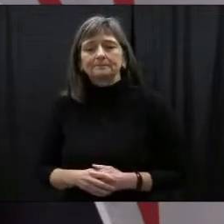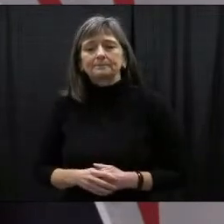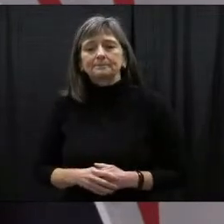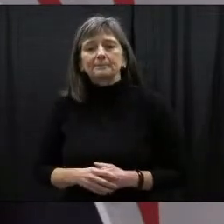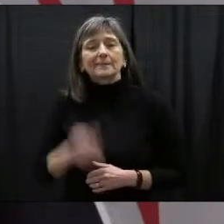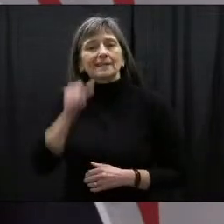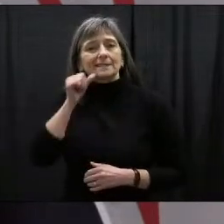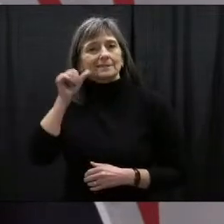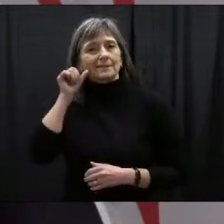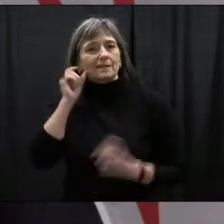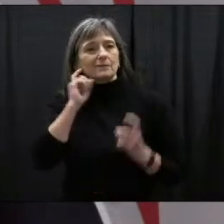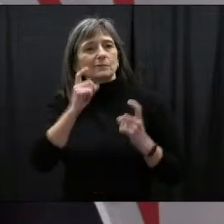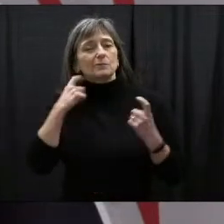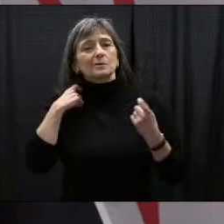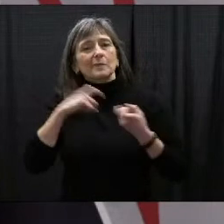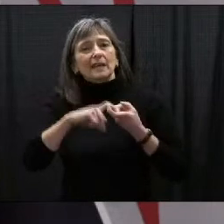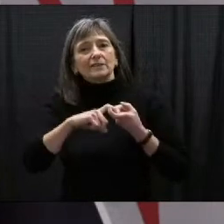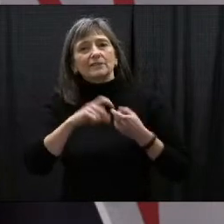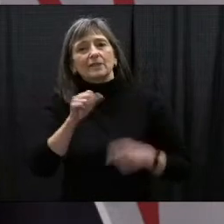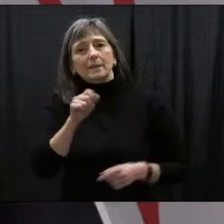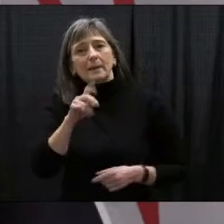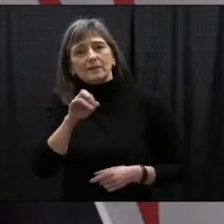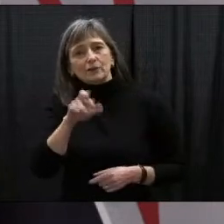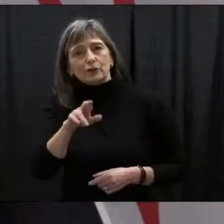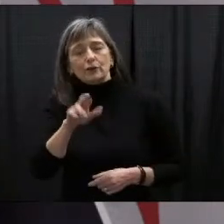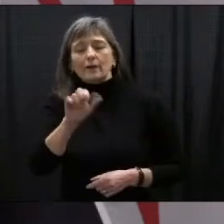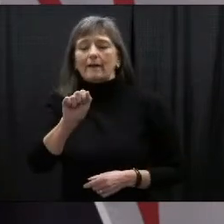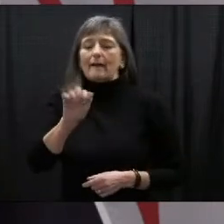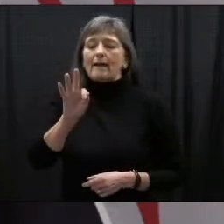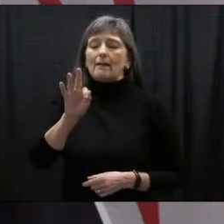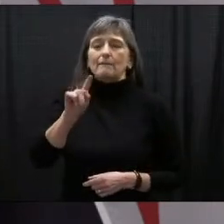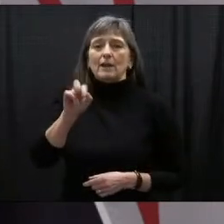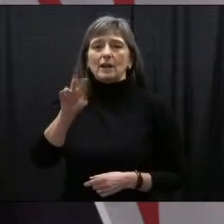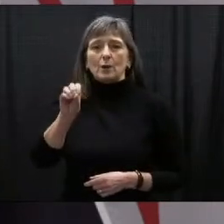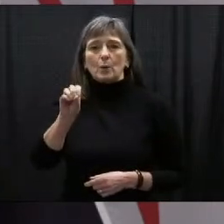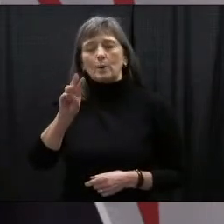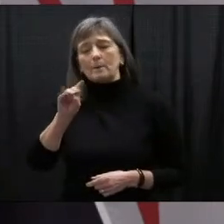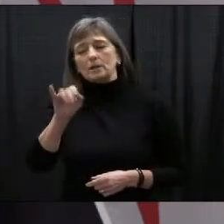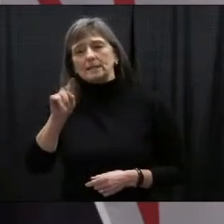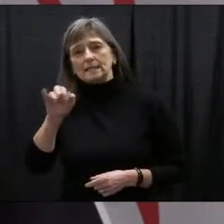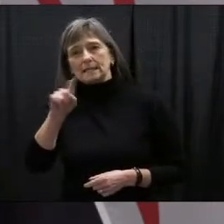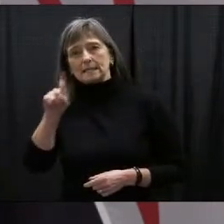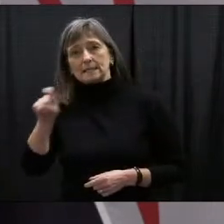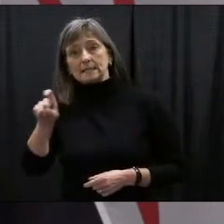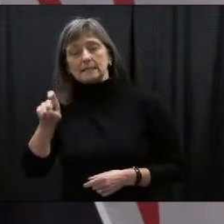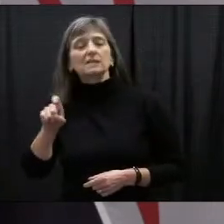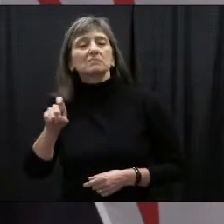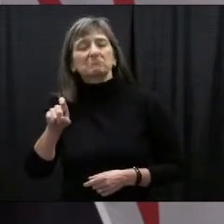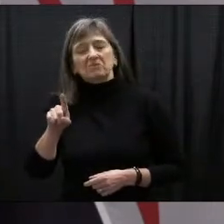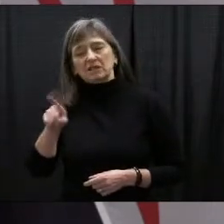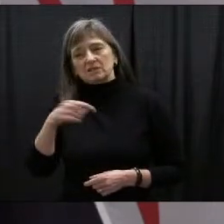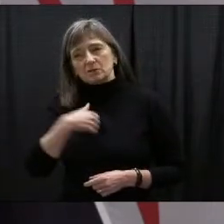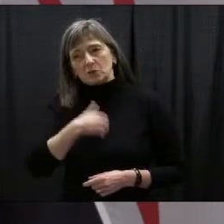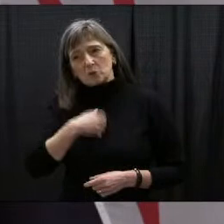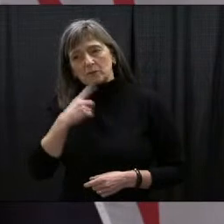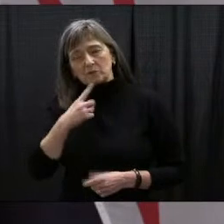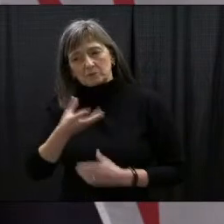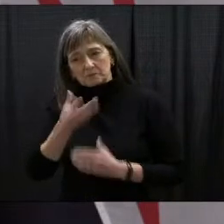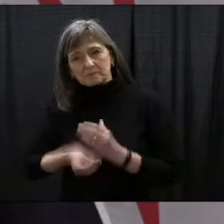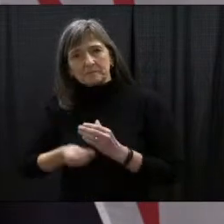spoke with Spanish Ambassador, His Excellency Alfredo Martinez, to offer our condolences and